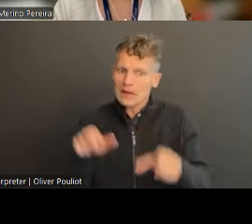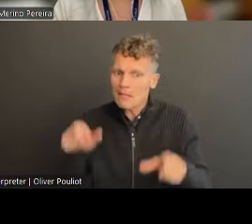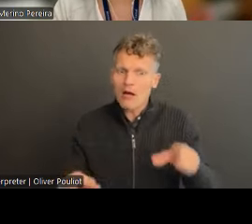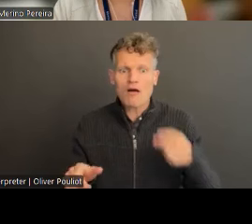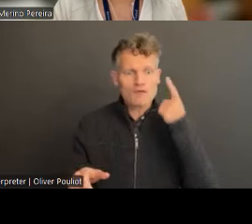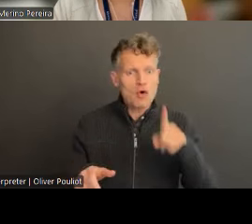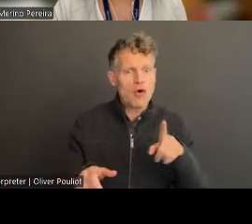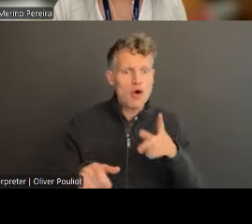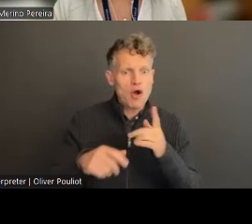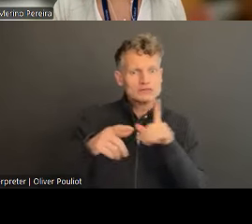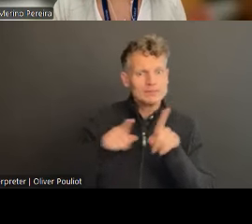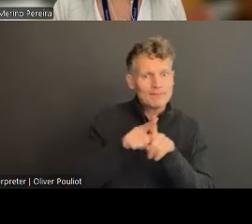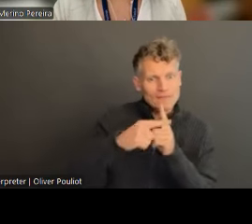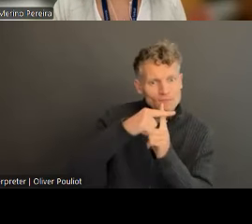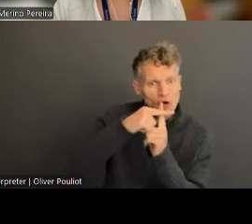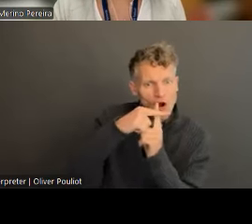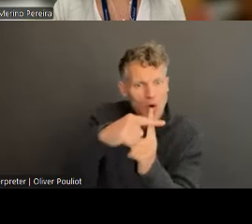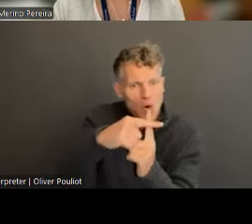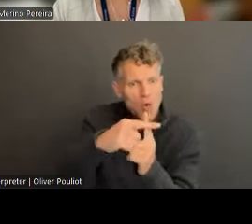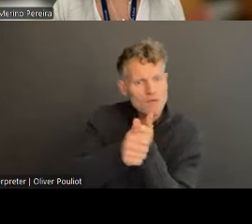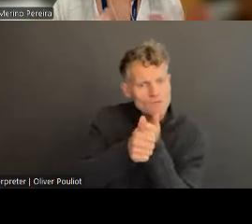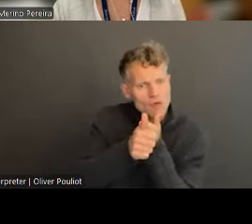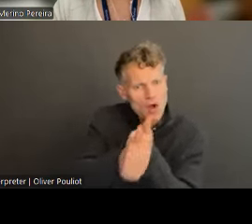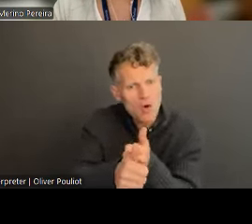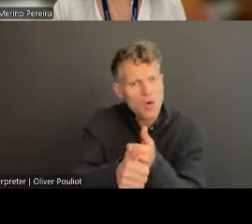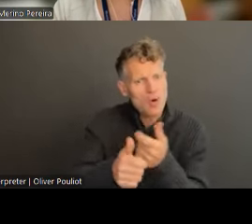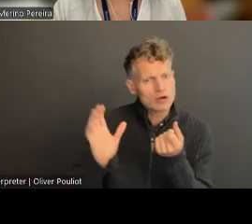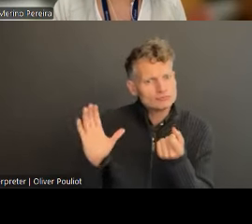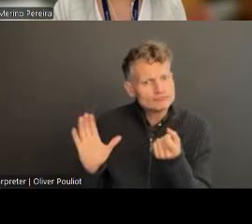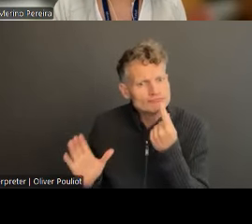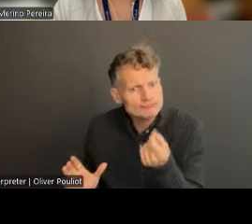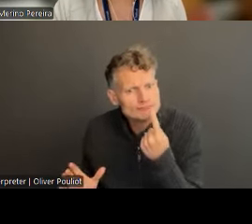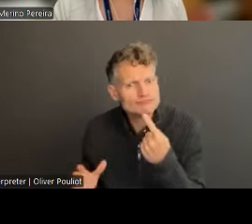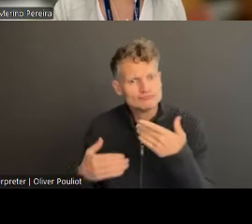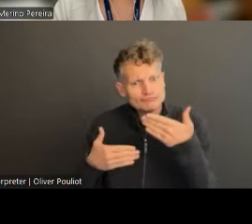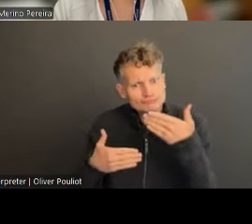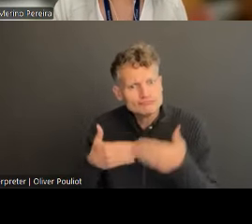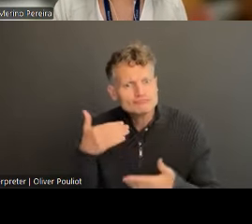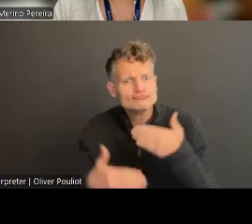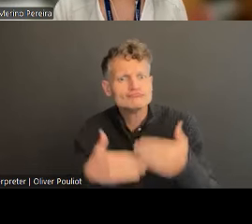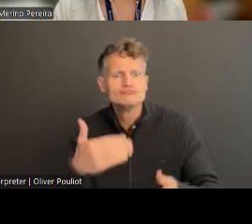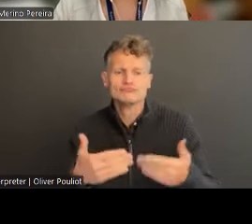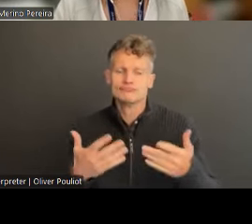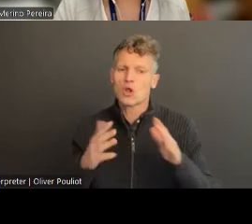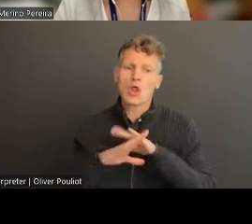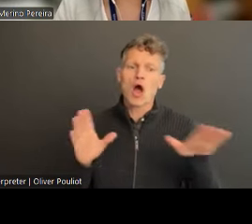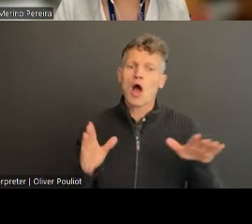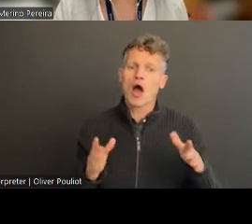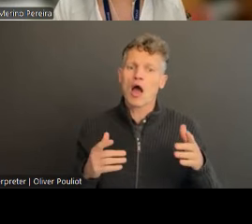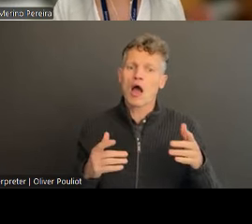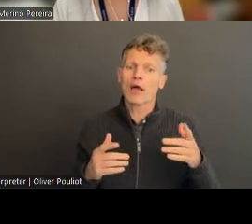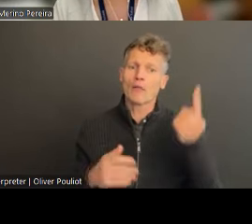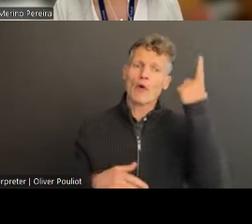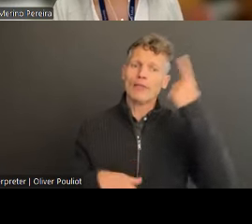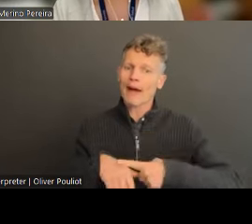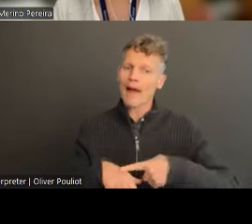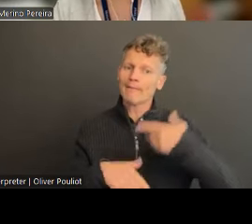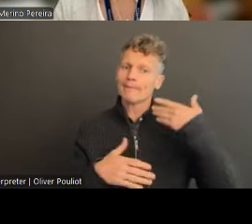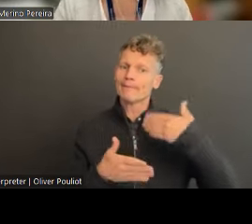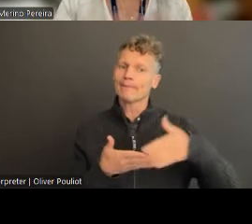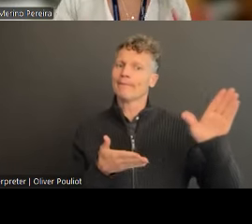treatment, follow-up. Treatment will be efficient, and these treatments are being